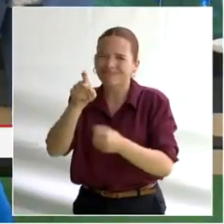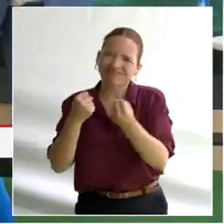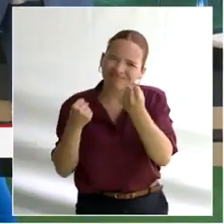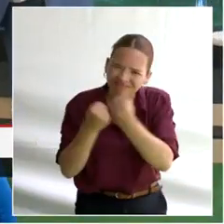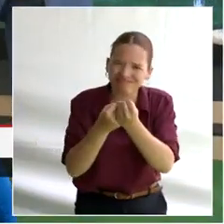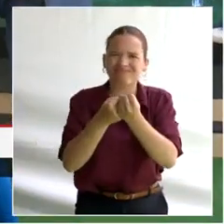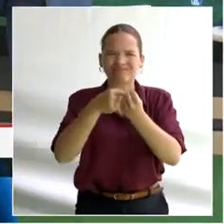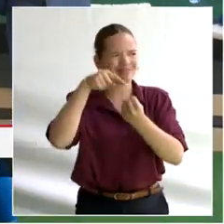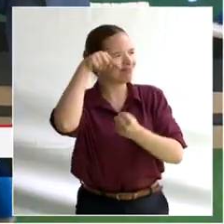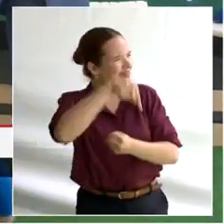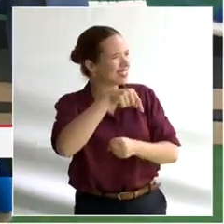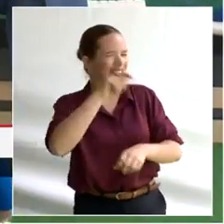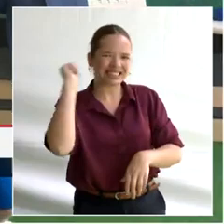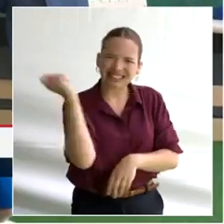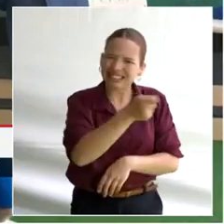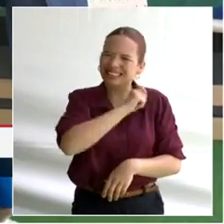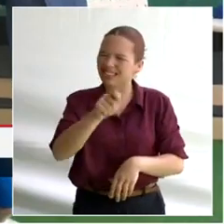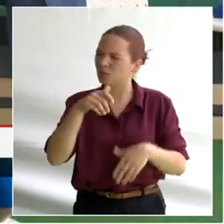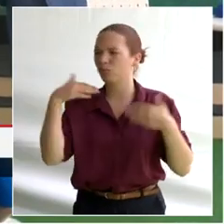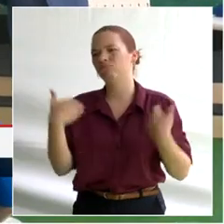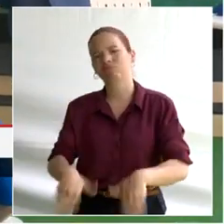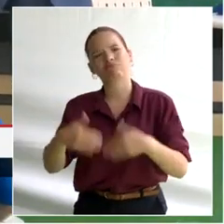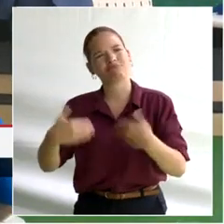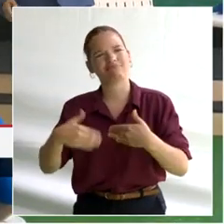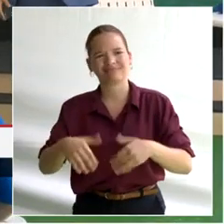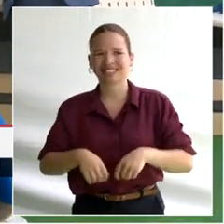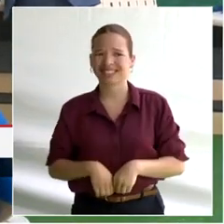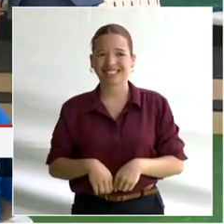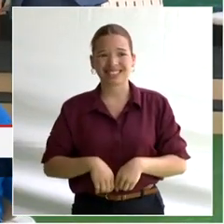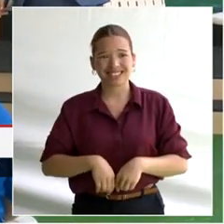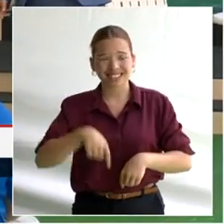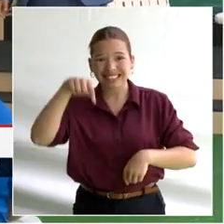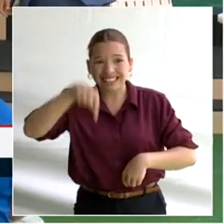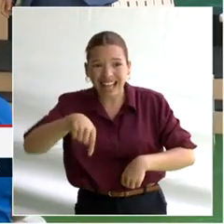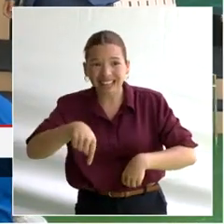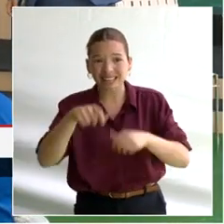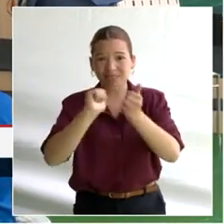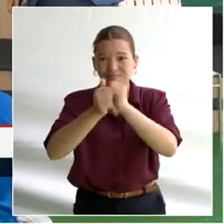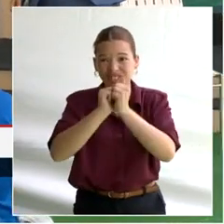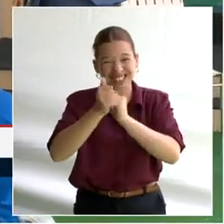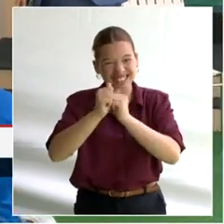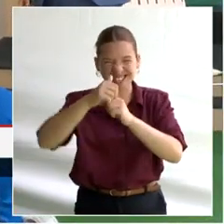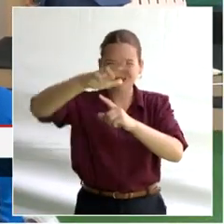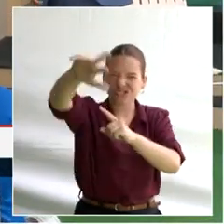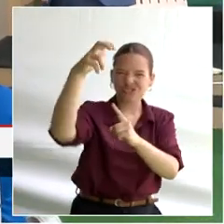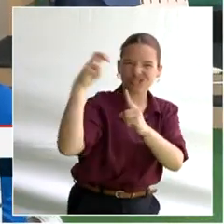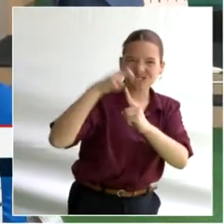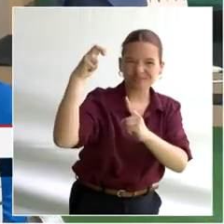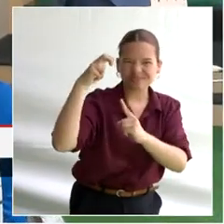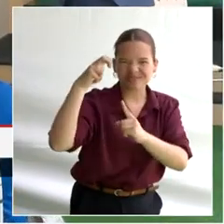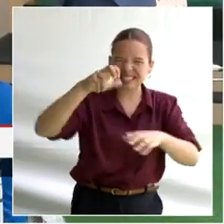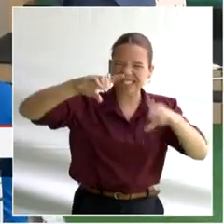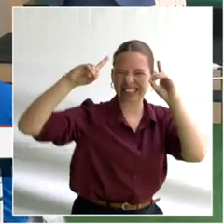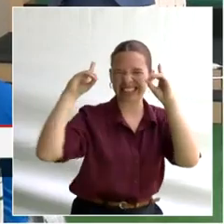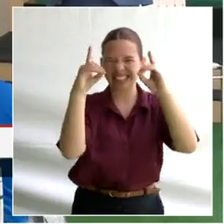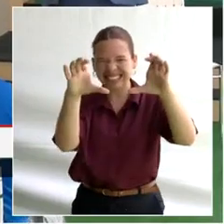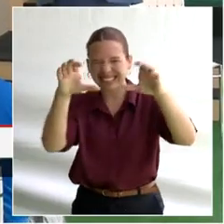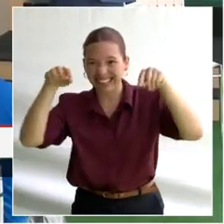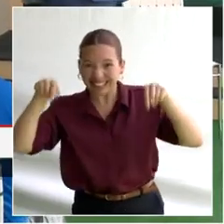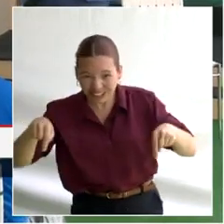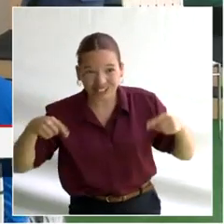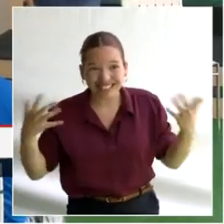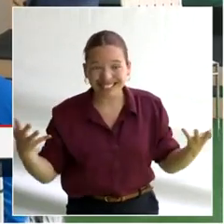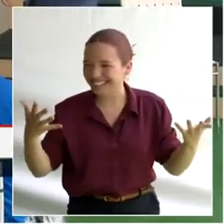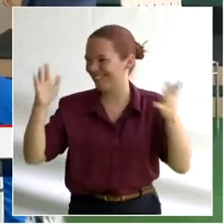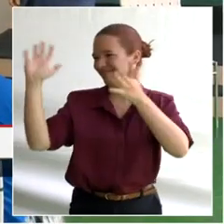sports in general. We are the sports capital of the world, and I appreciate you always keeping tennis